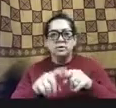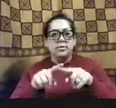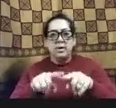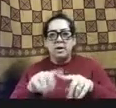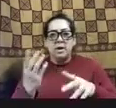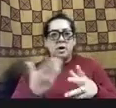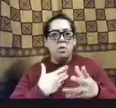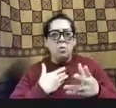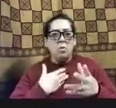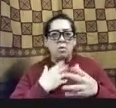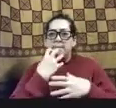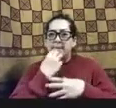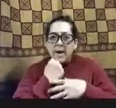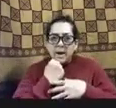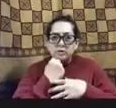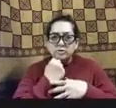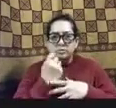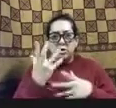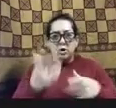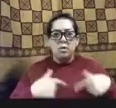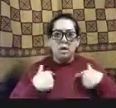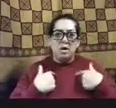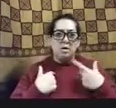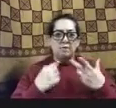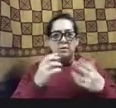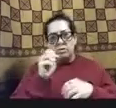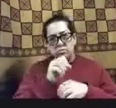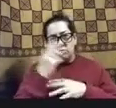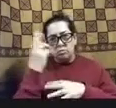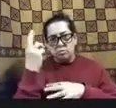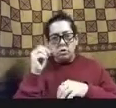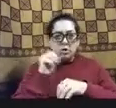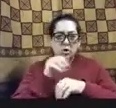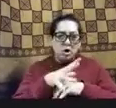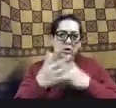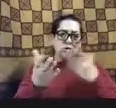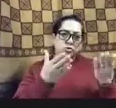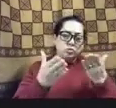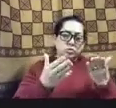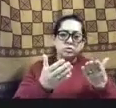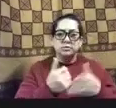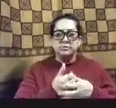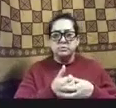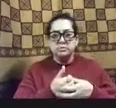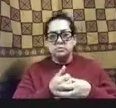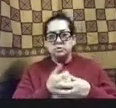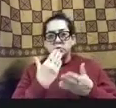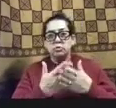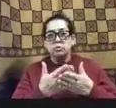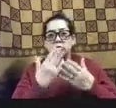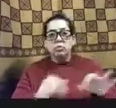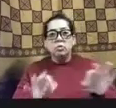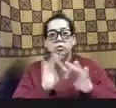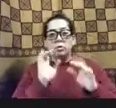you know, passions in our lives and the causes that we serve. And it's really important to recognize